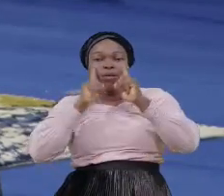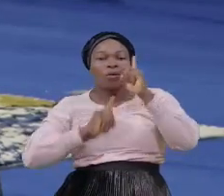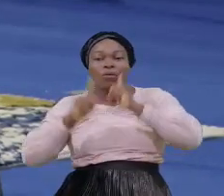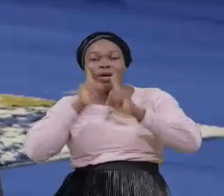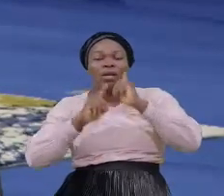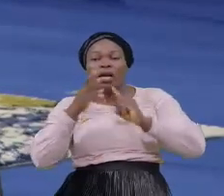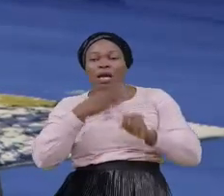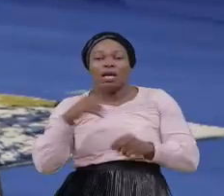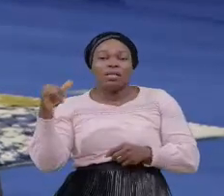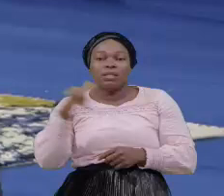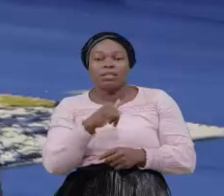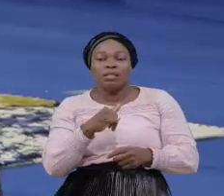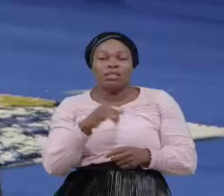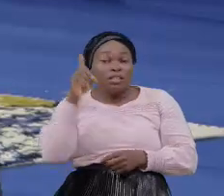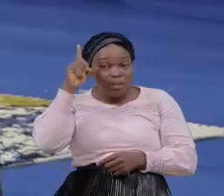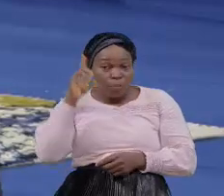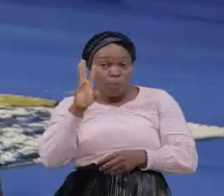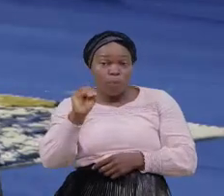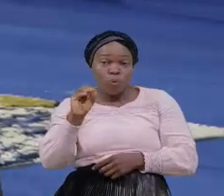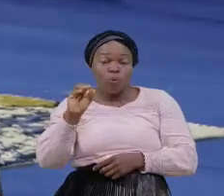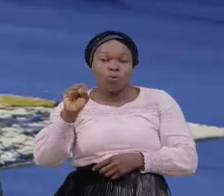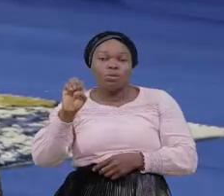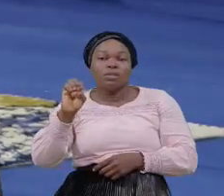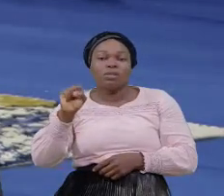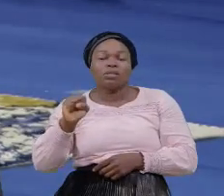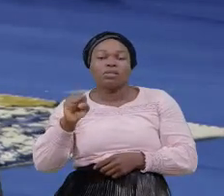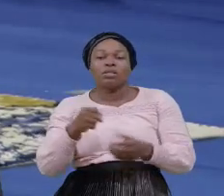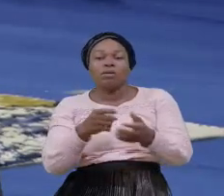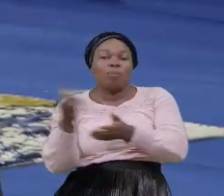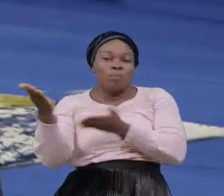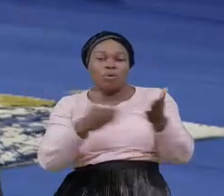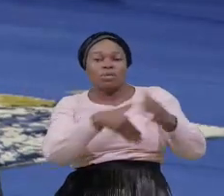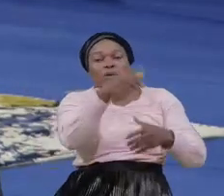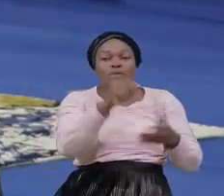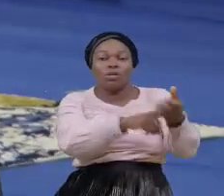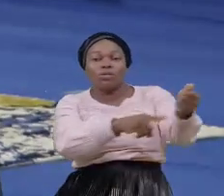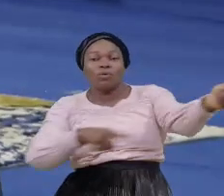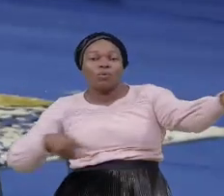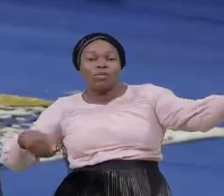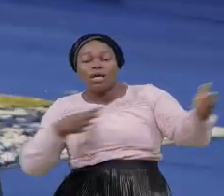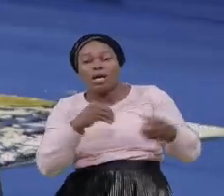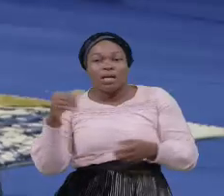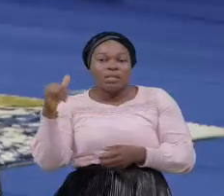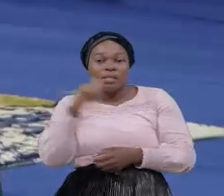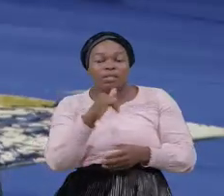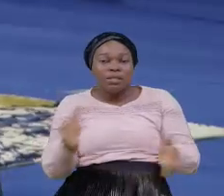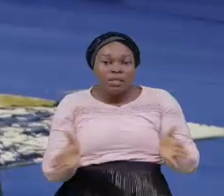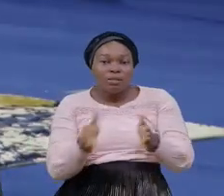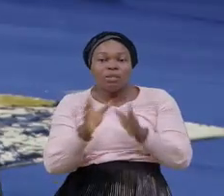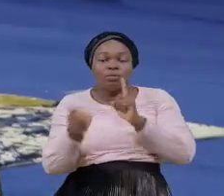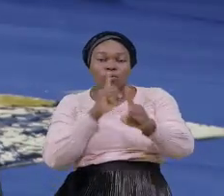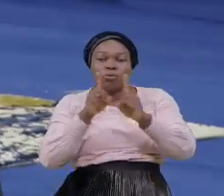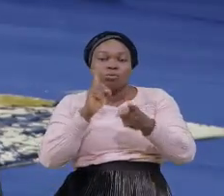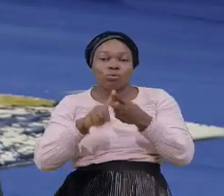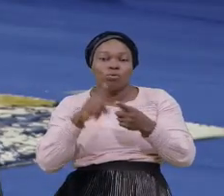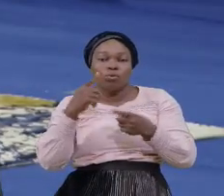that symbolic language immediately, and they parted. You see, we are the people wondering, what do I